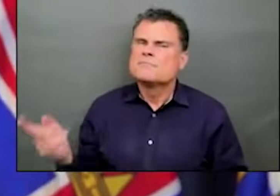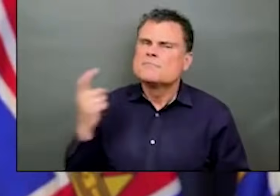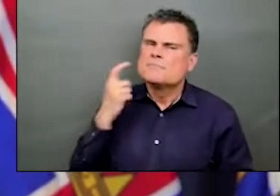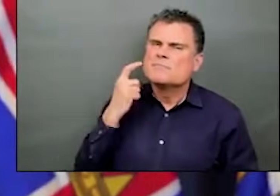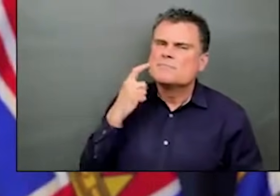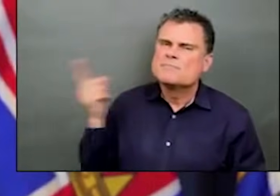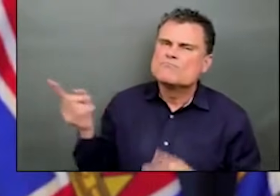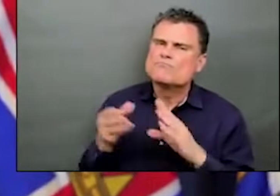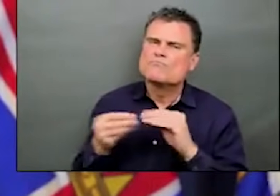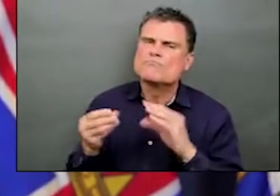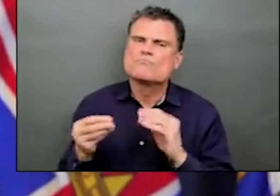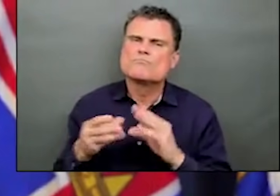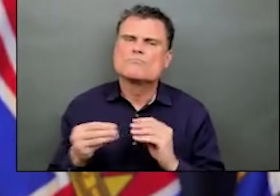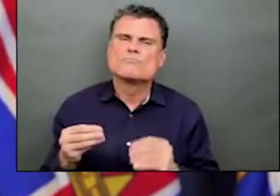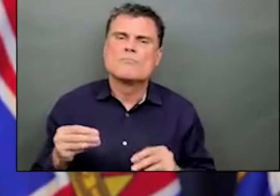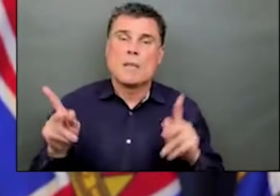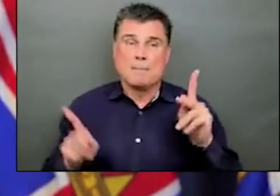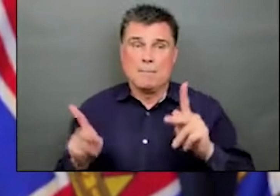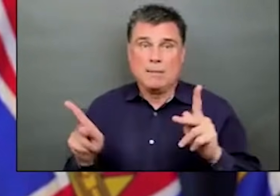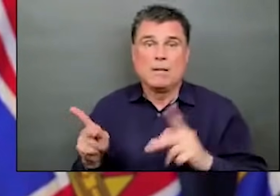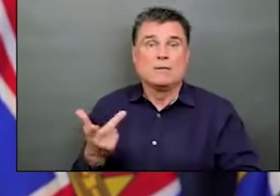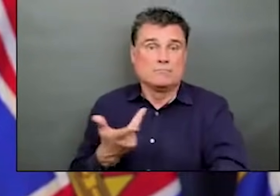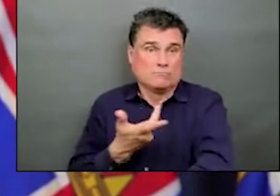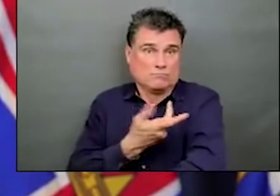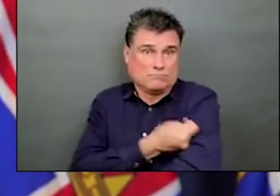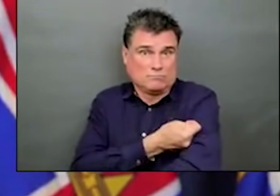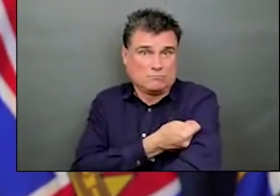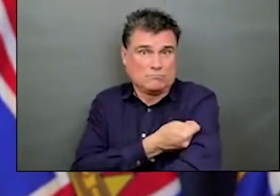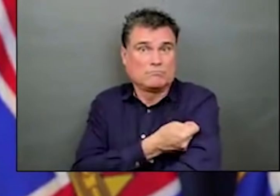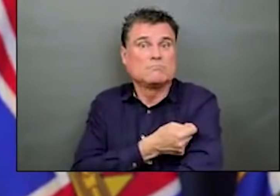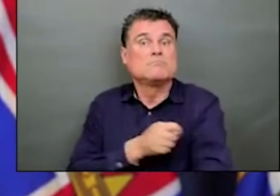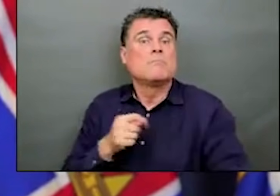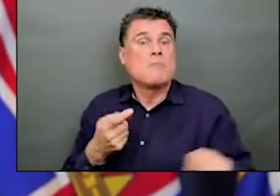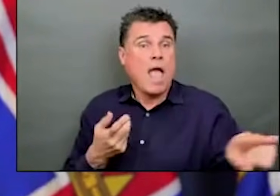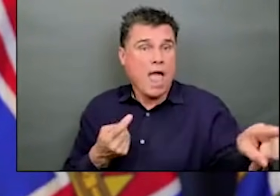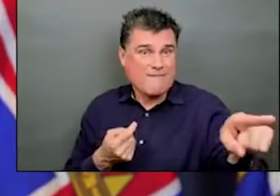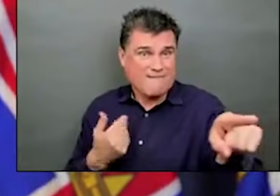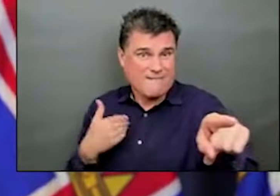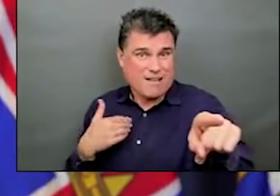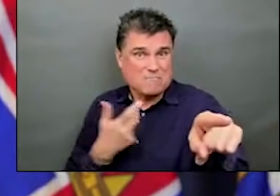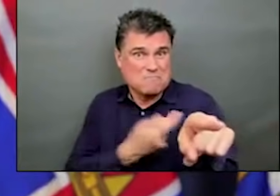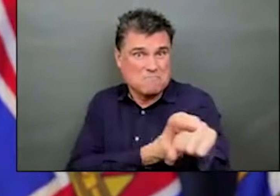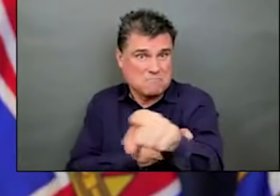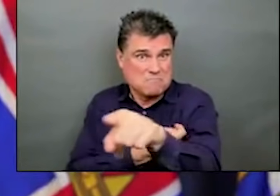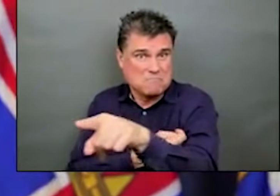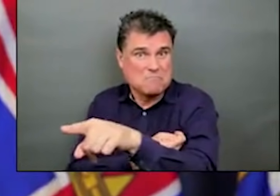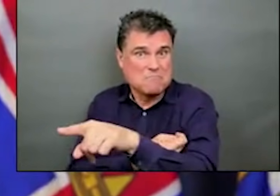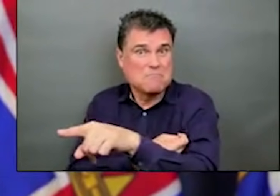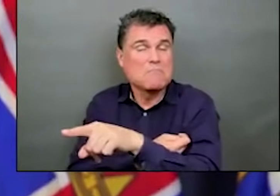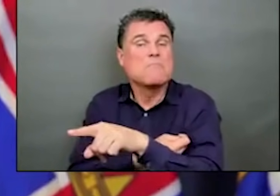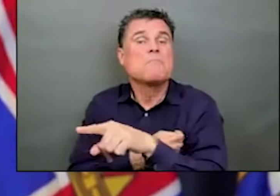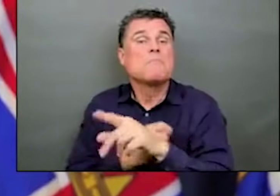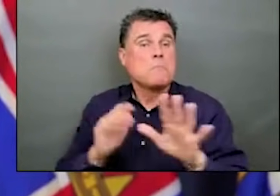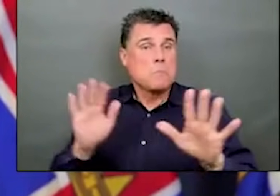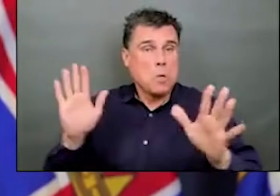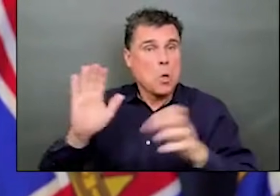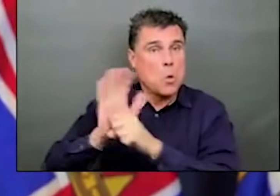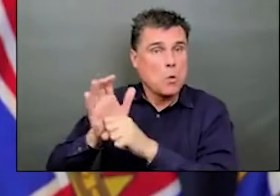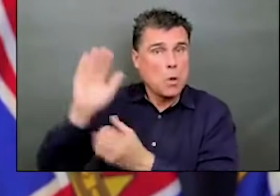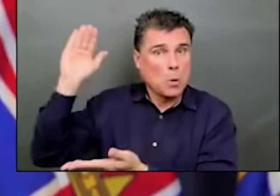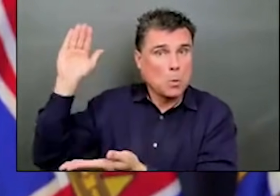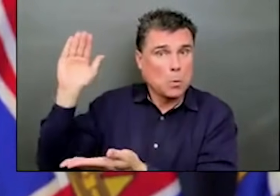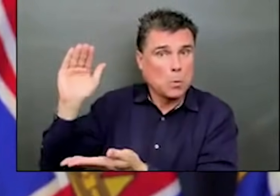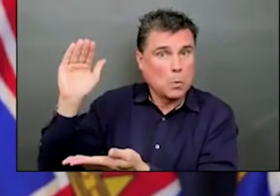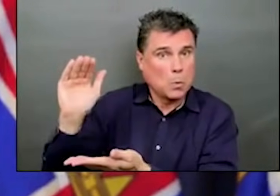having the population immunized to a point where the risk is much lower. When do you expect that point to be? And leading up